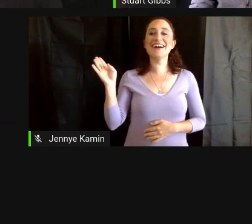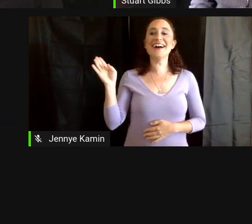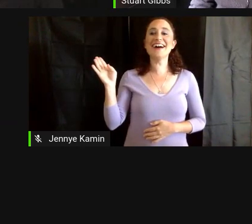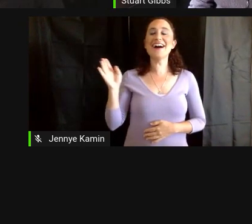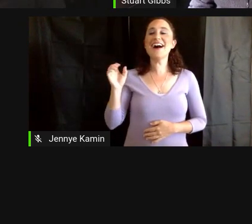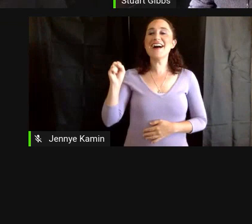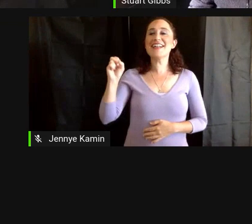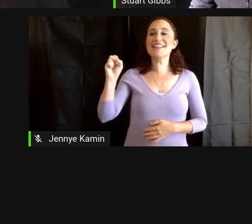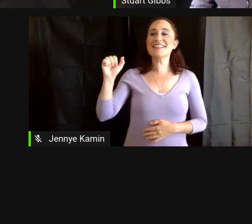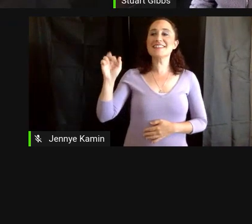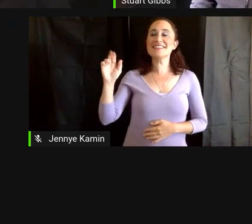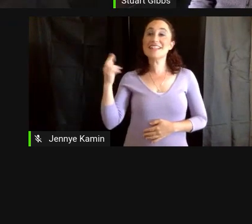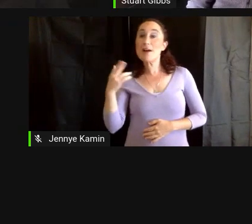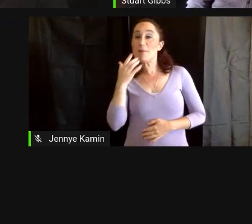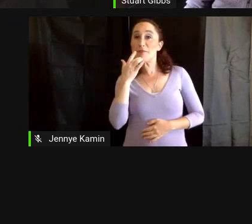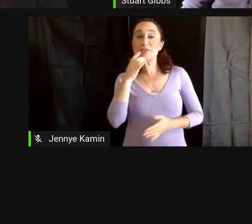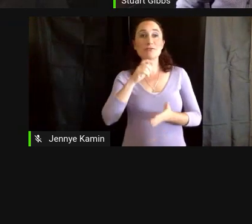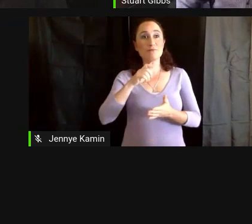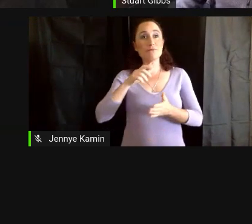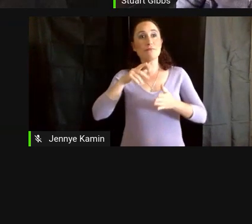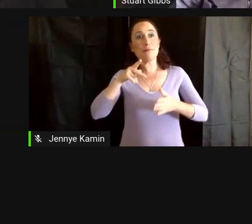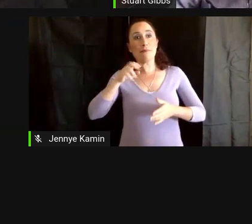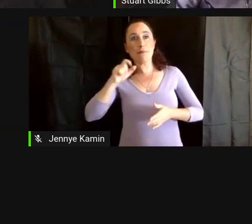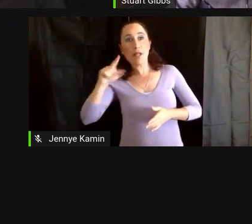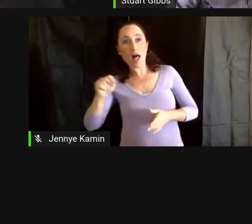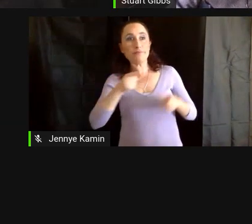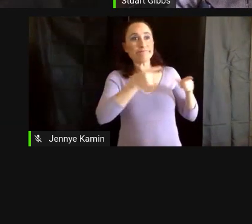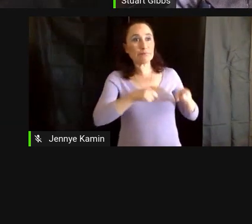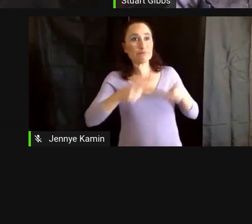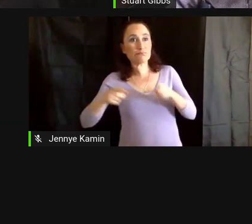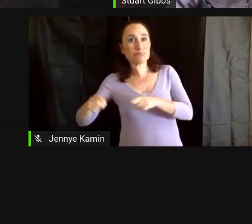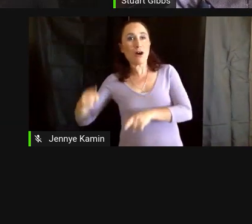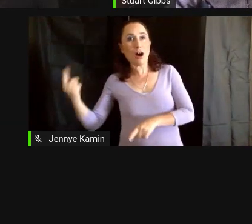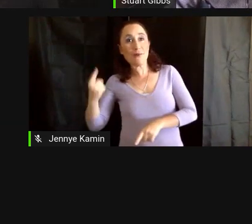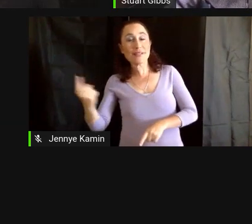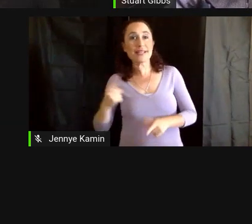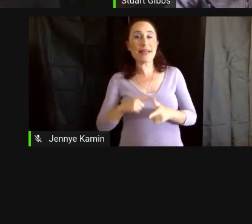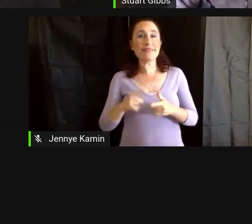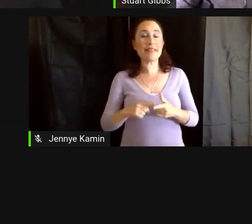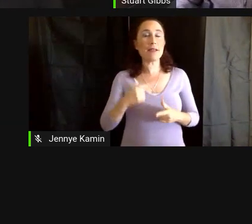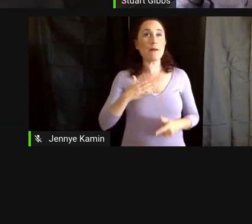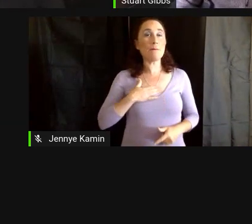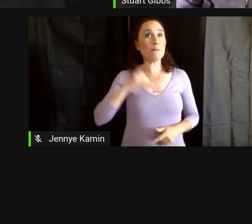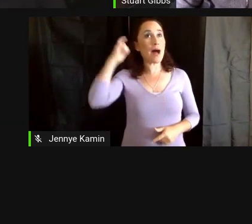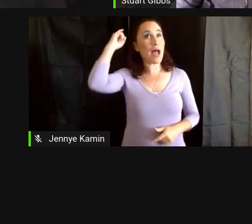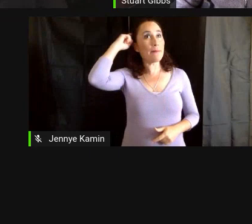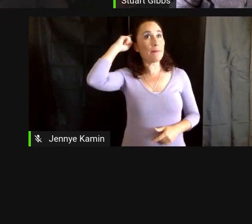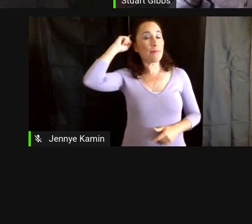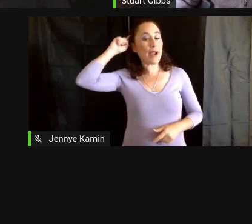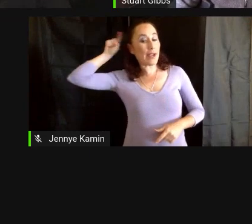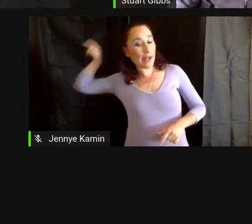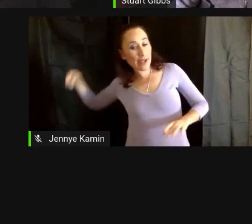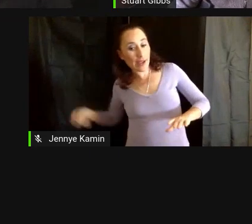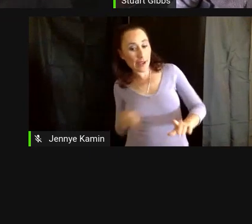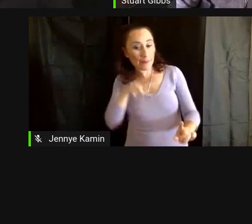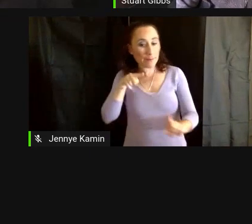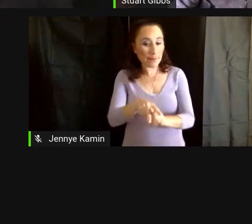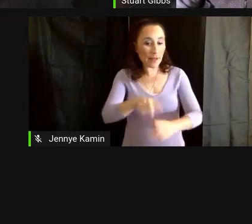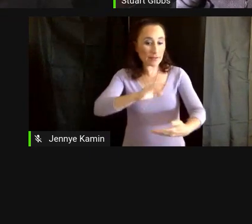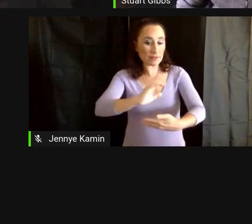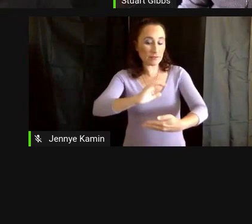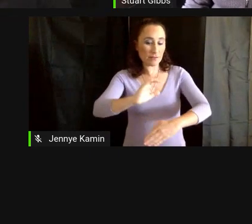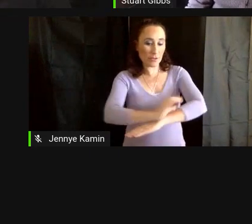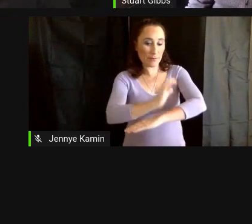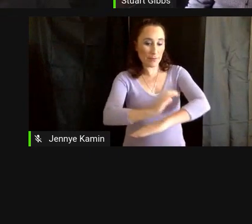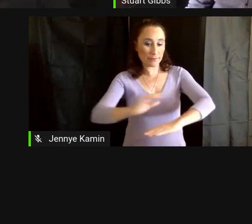with the books instead, okay? Yeah, and then you could just plug your brain into the computer and it would just like come out in perfect words. I agree. I like